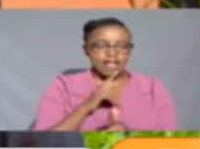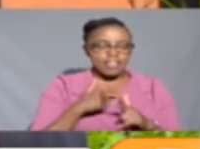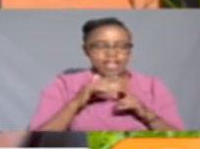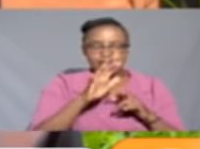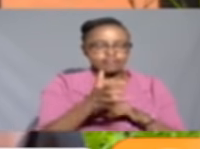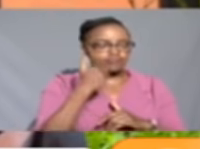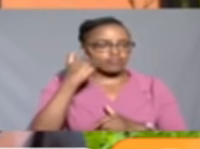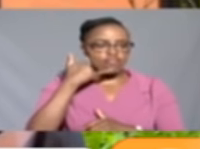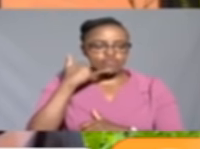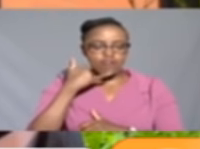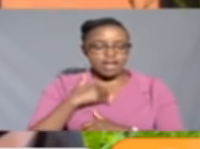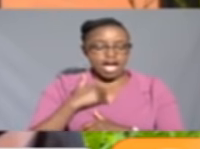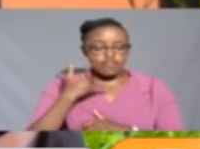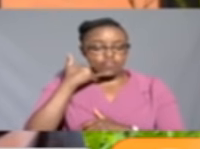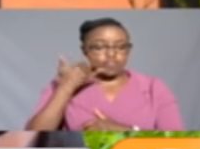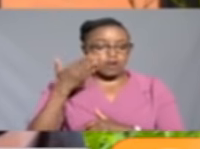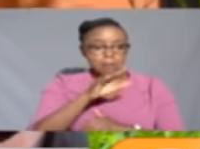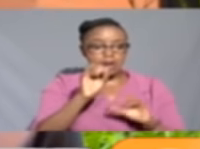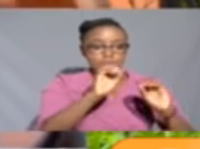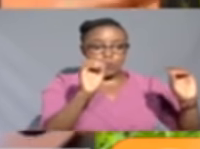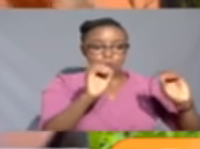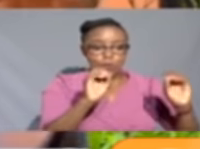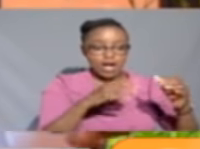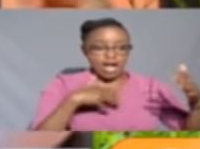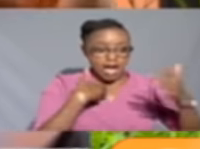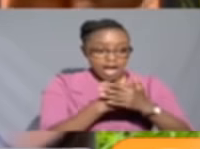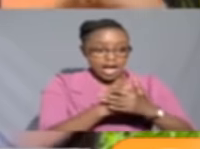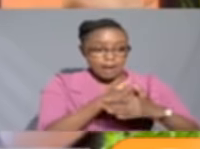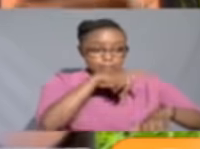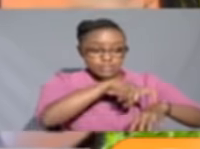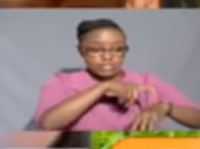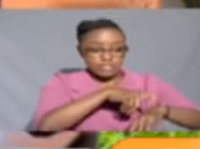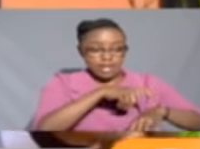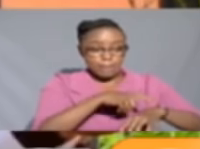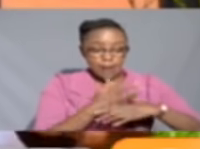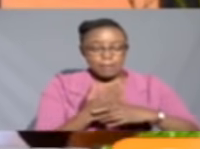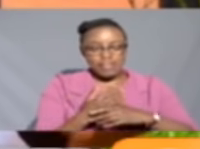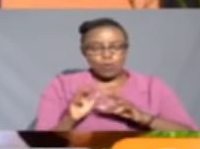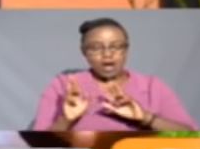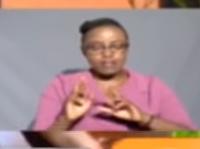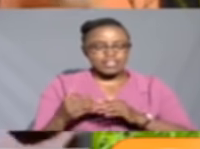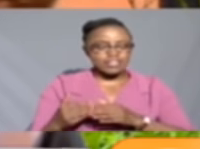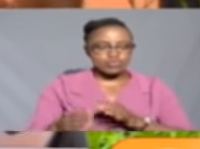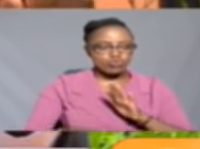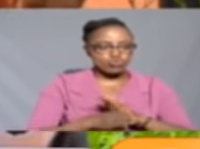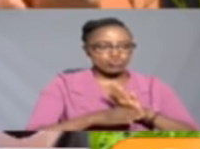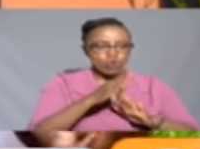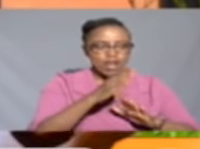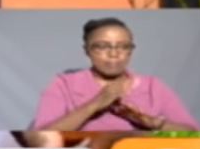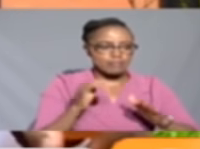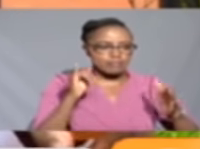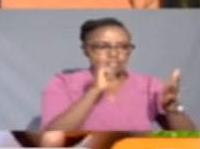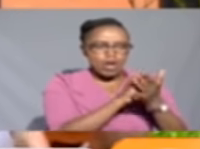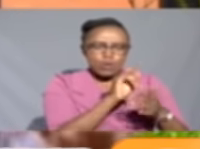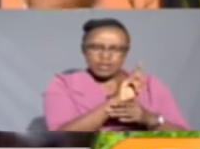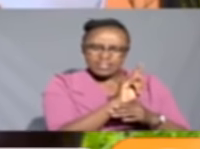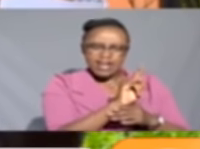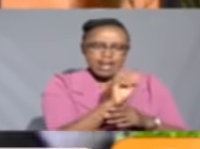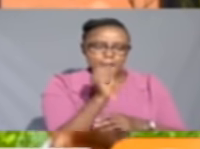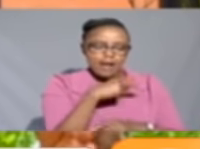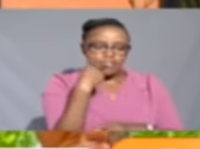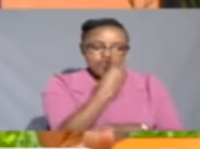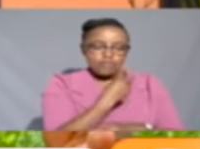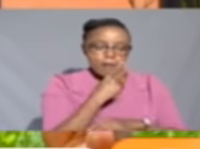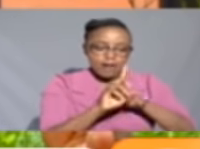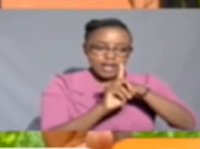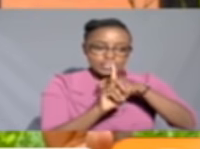phone away. I never had my phone back until when they were putting me in the plane on February the 6th. So